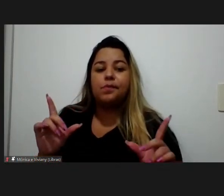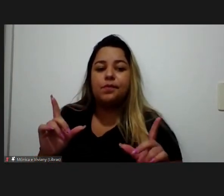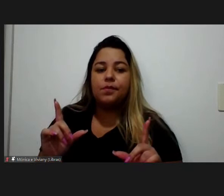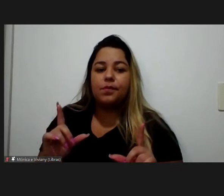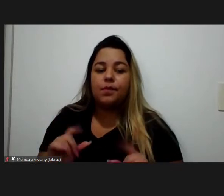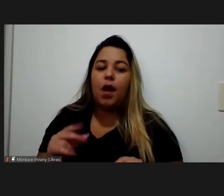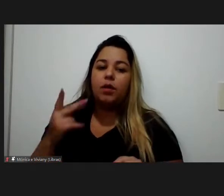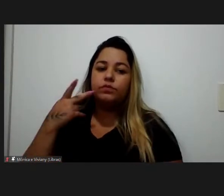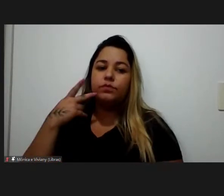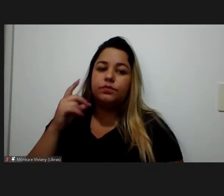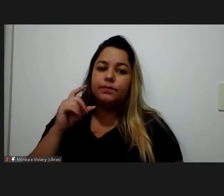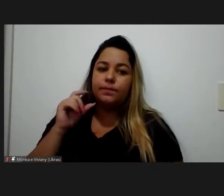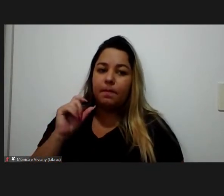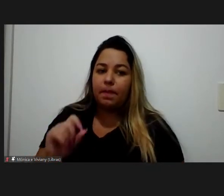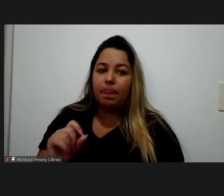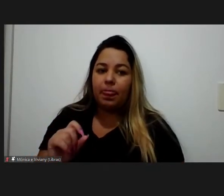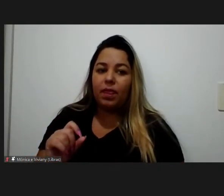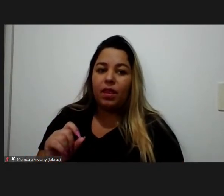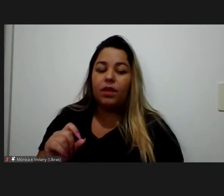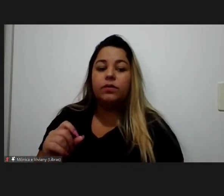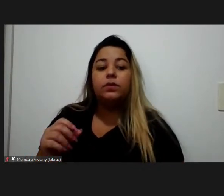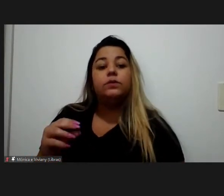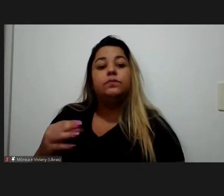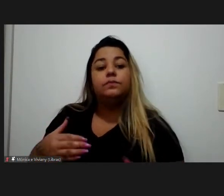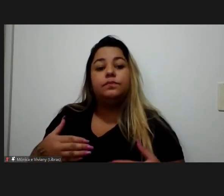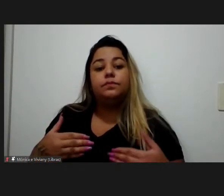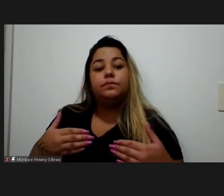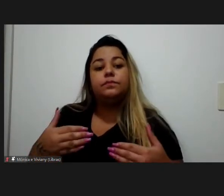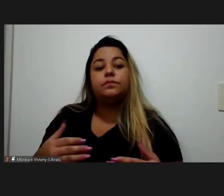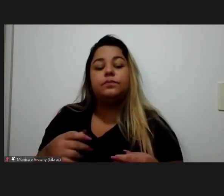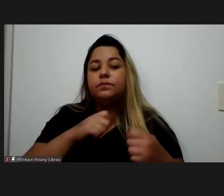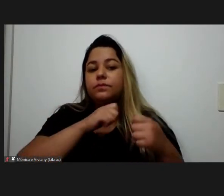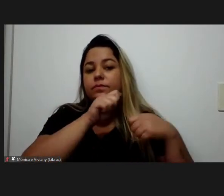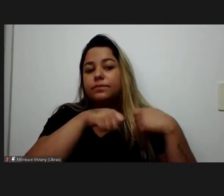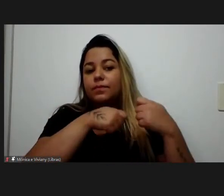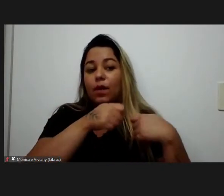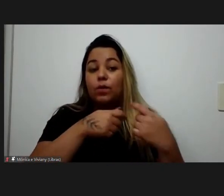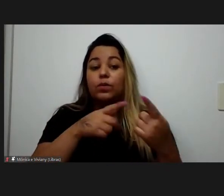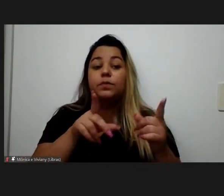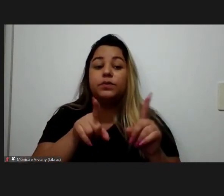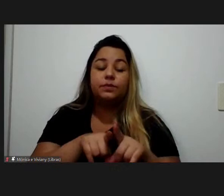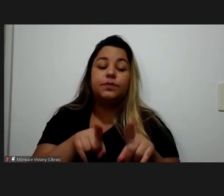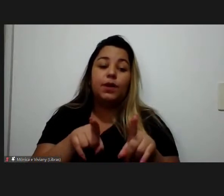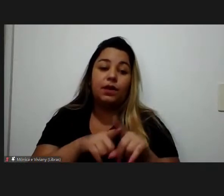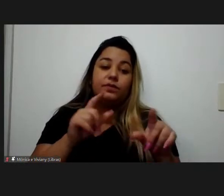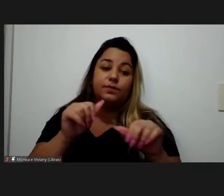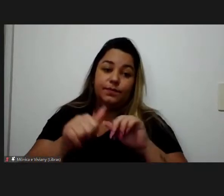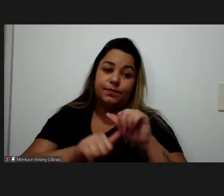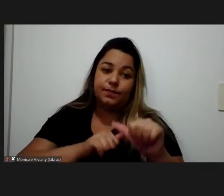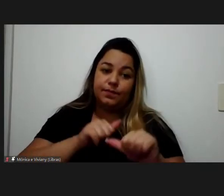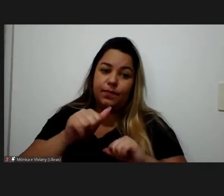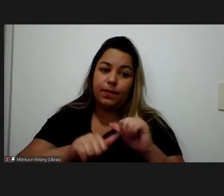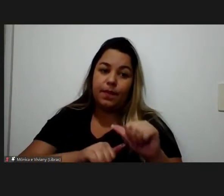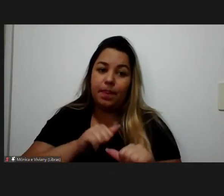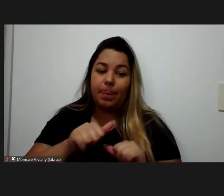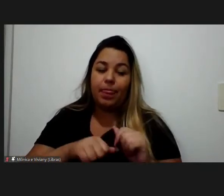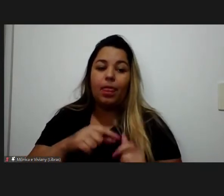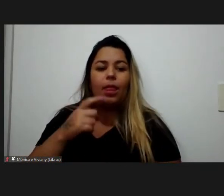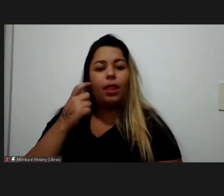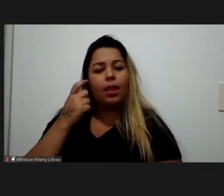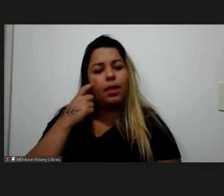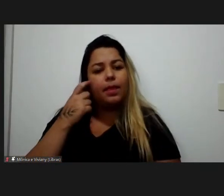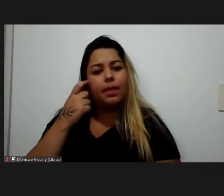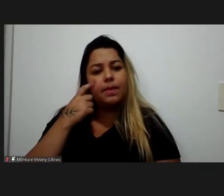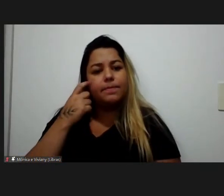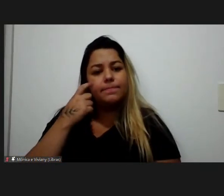that was reduced to answer requests of the Economy Ministry. With that